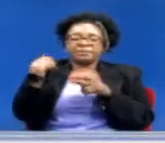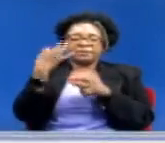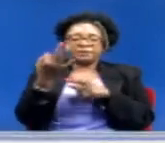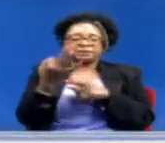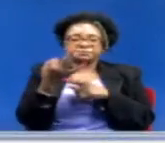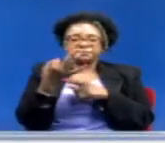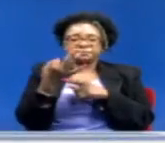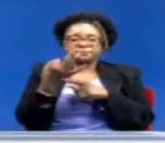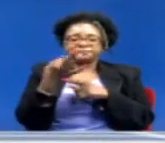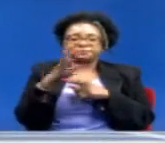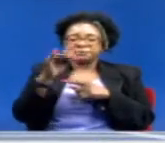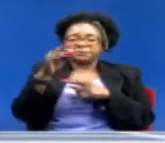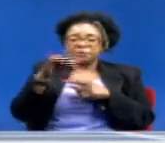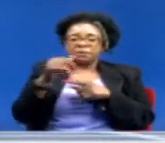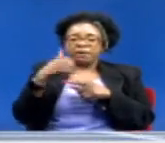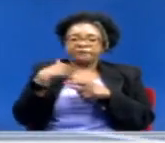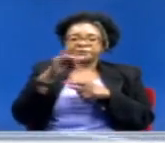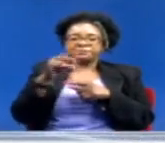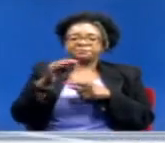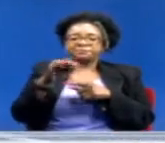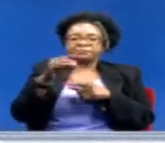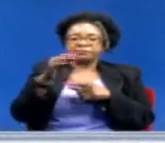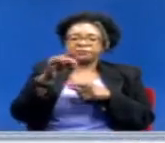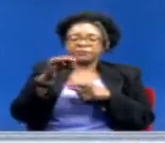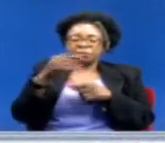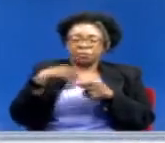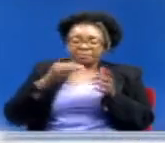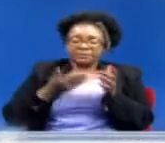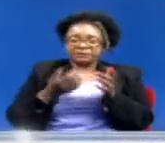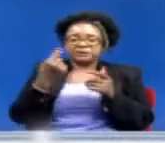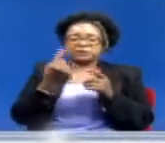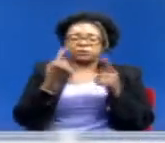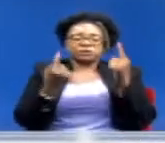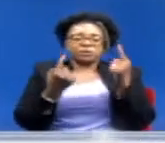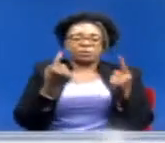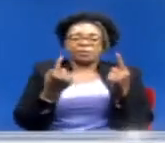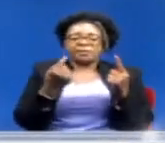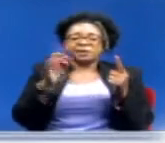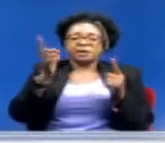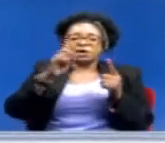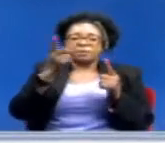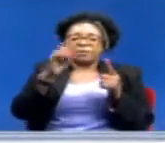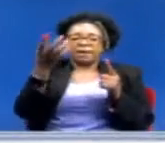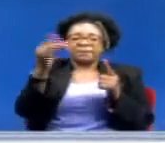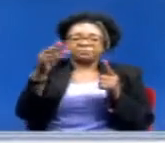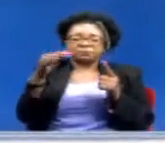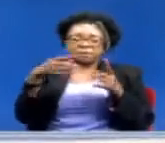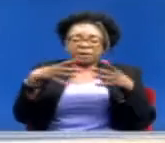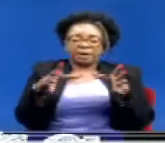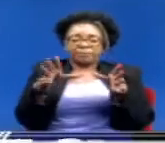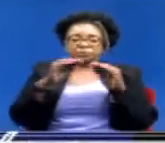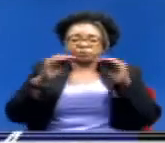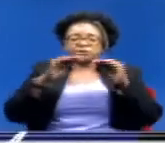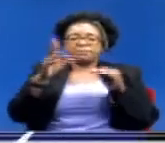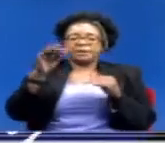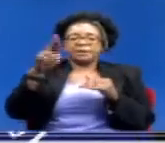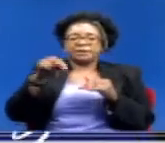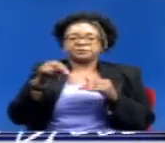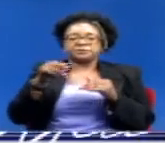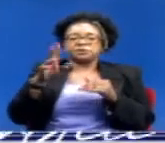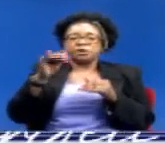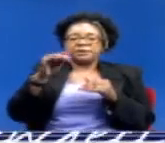singles, Faith Amatuva emerged as the women's singles champion, with Nairobi Pickleball club coach Brian Omwando dominating the